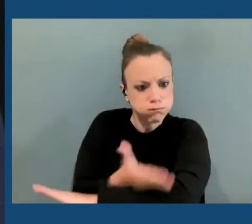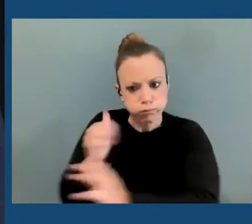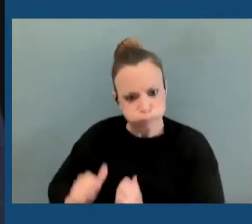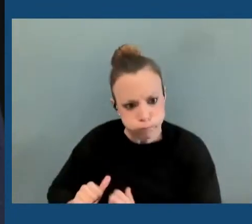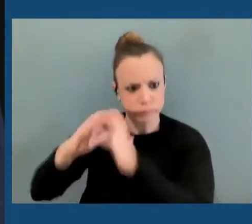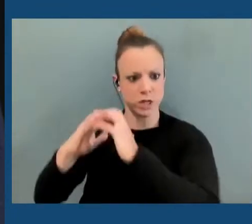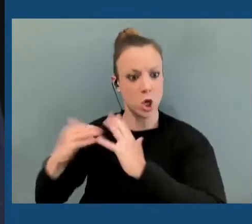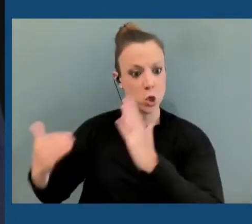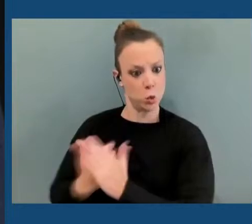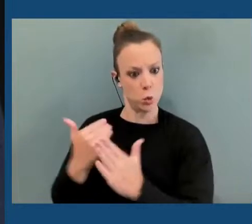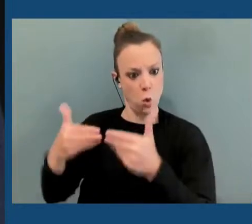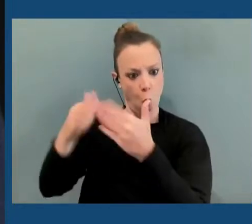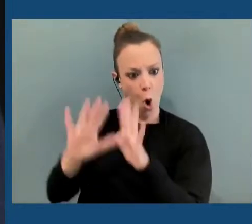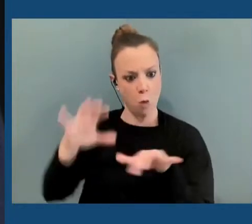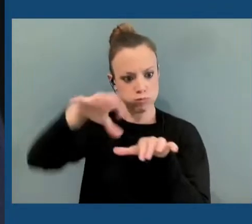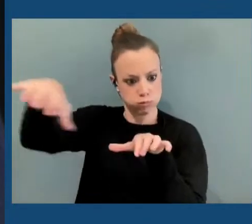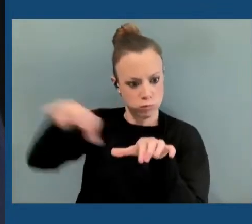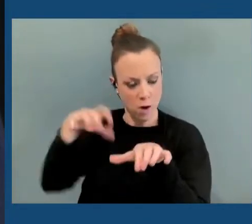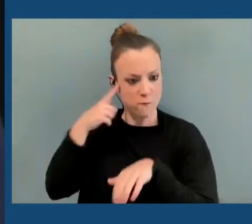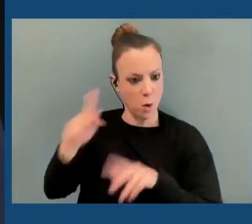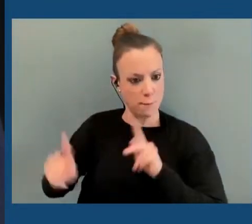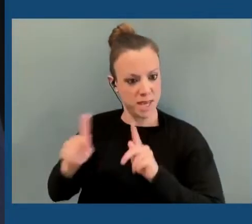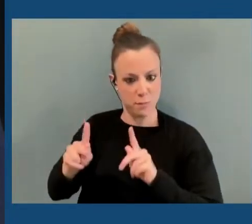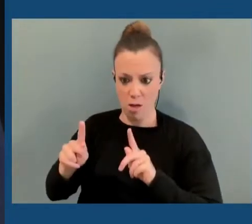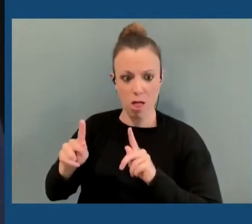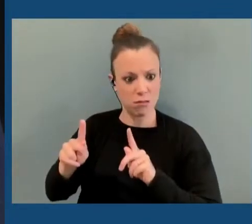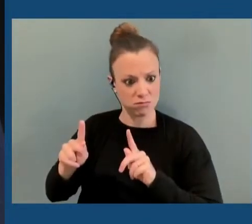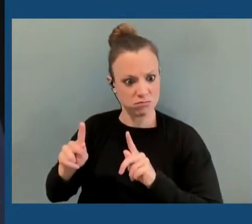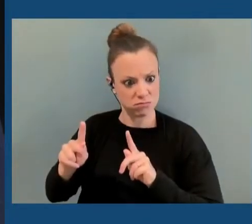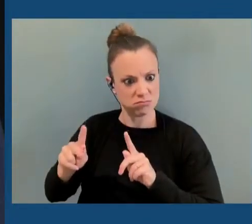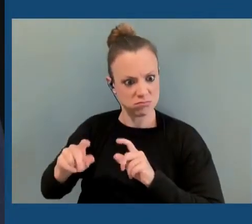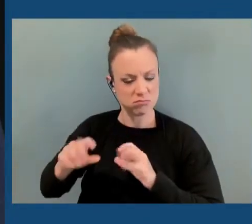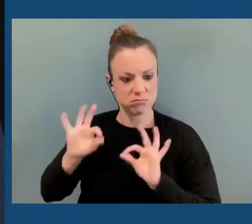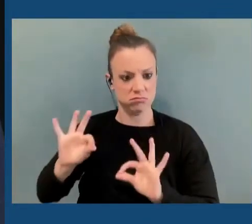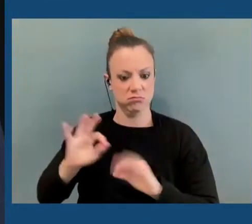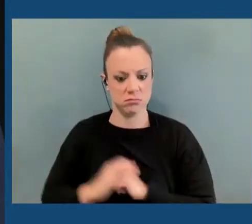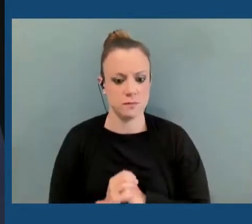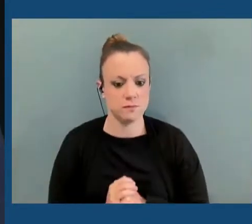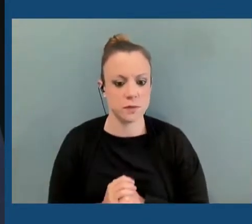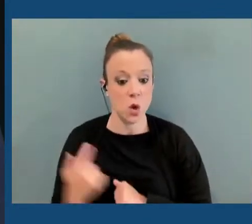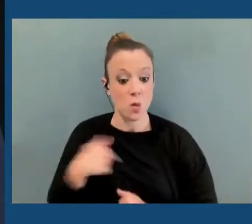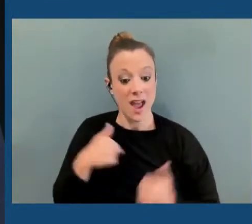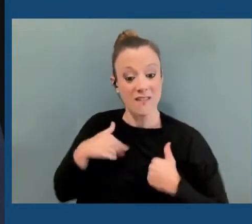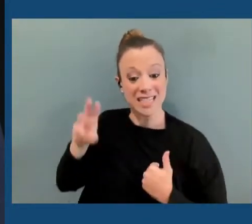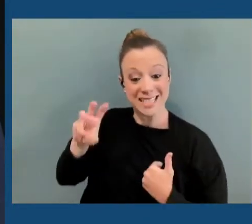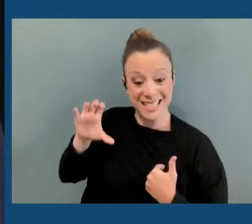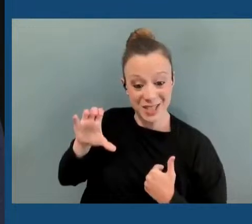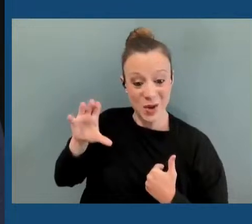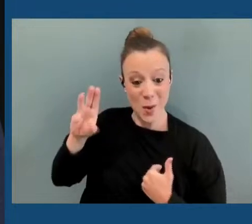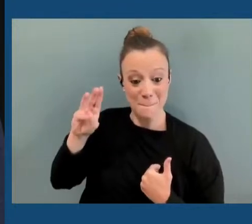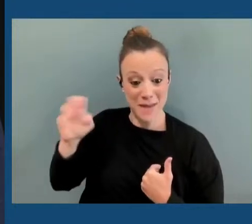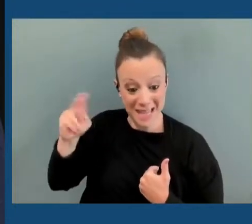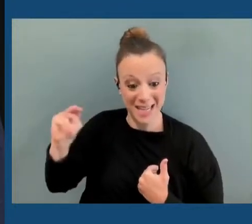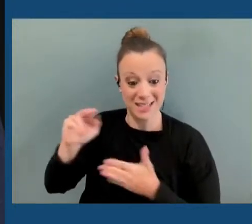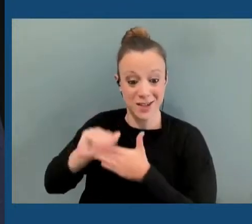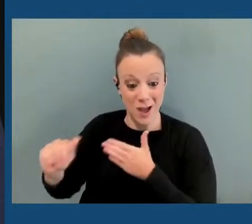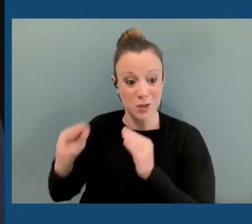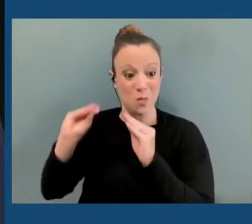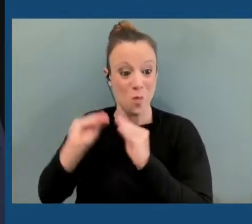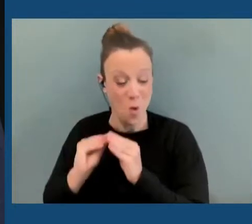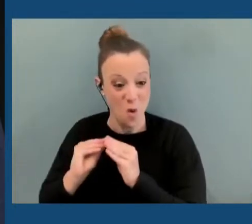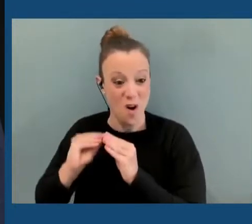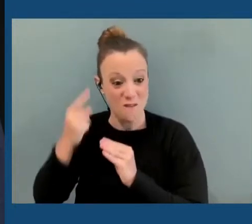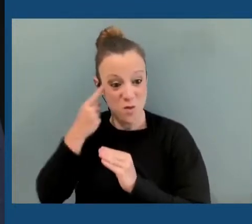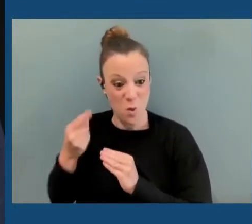well. We have $600 million more in capital funding for housing overall. Thank you to our friends in the legislature as well. And over